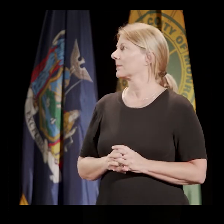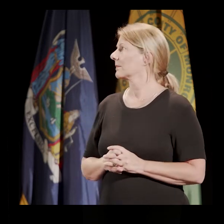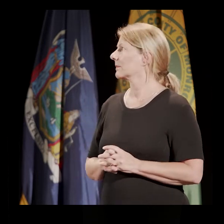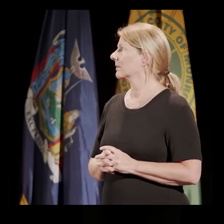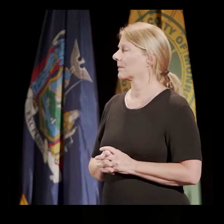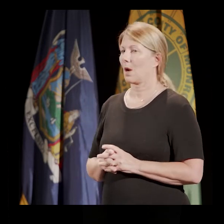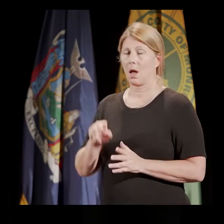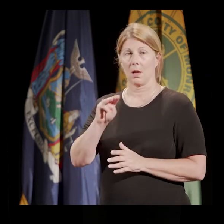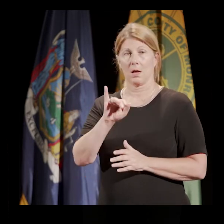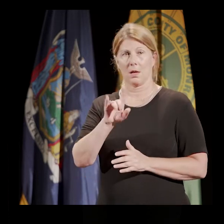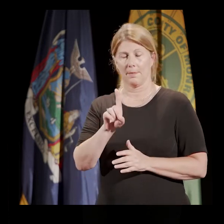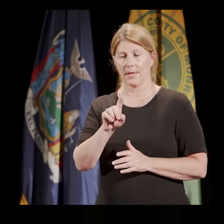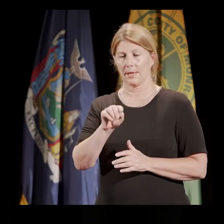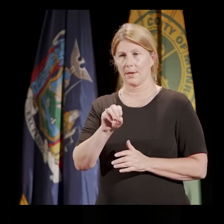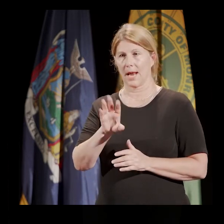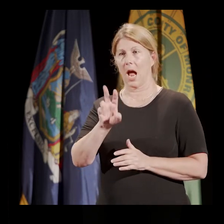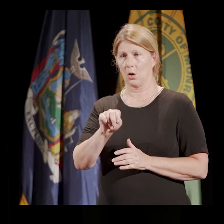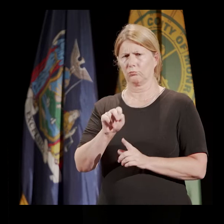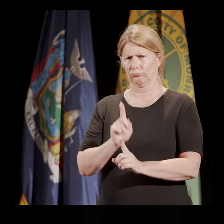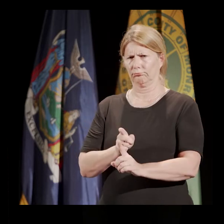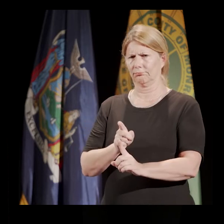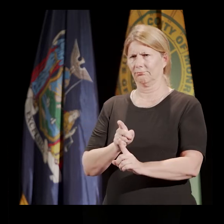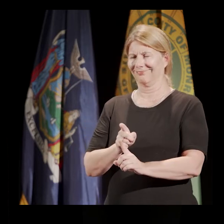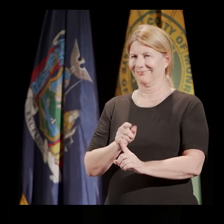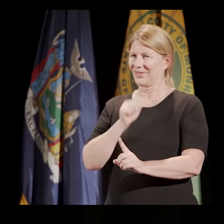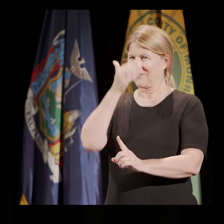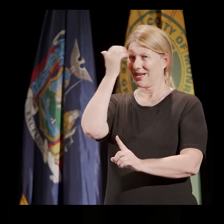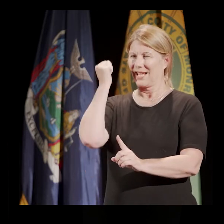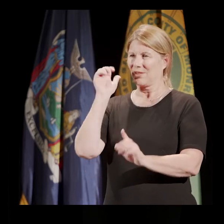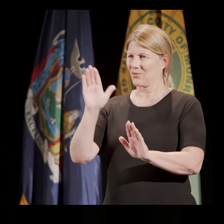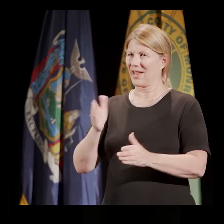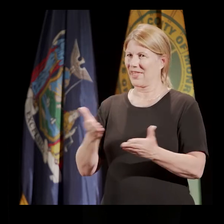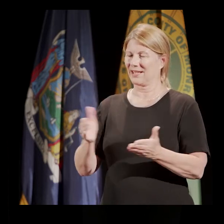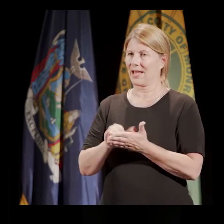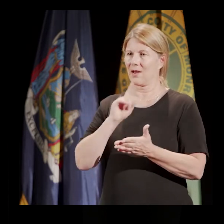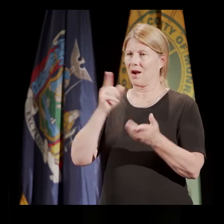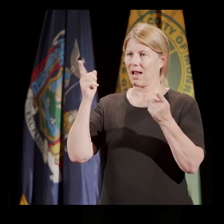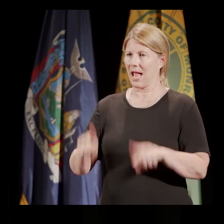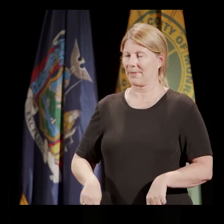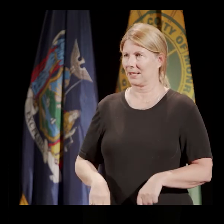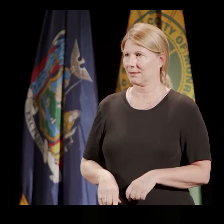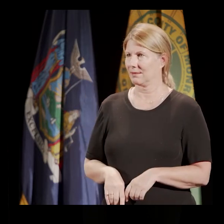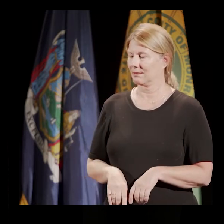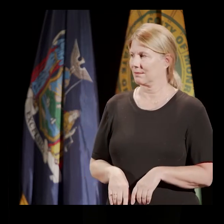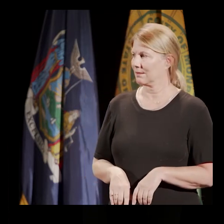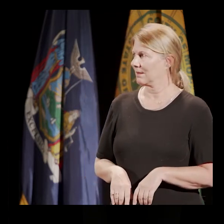Speaking of Midtown, let's not forget the great things that are happening there. The sight of so many